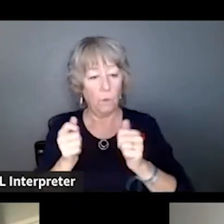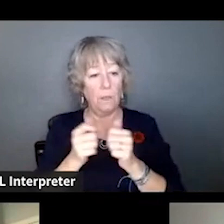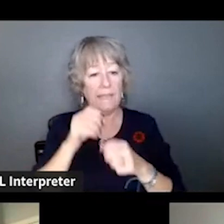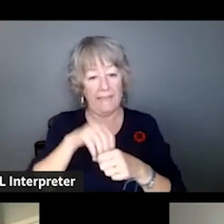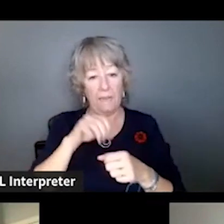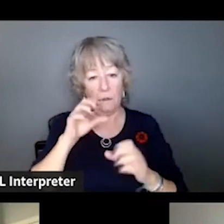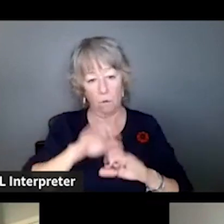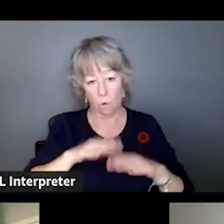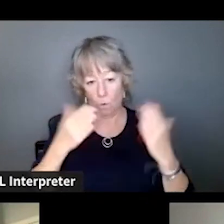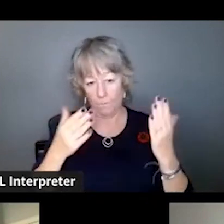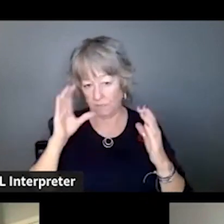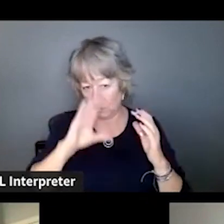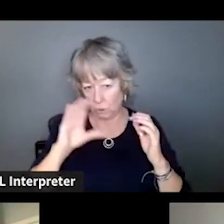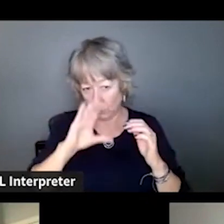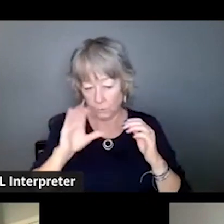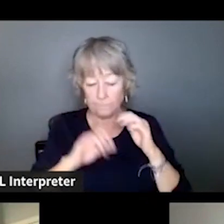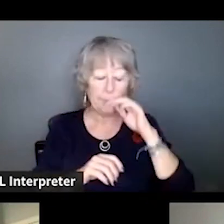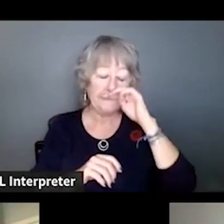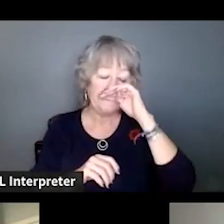Opensearch.